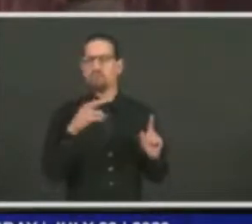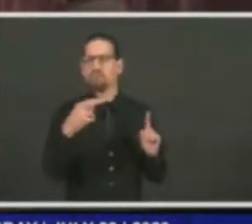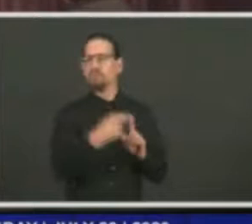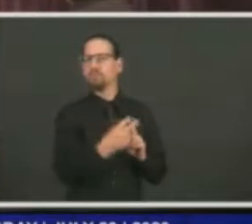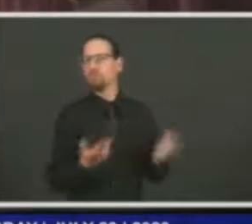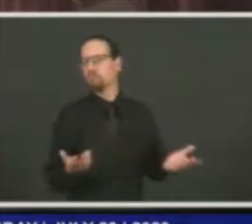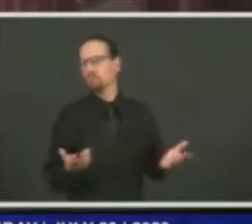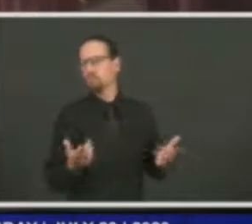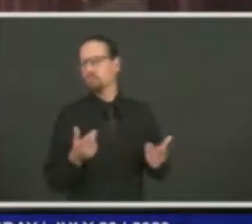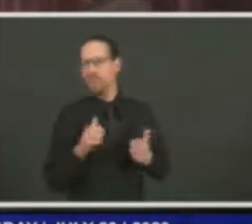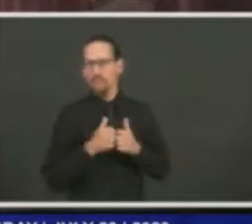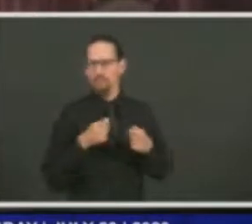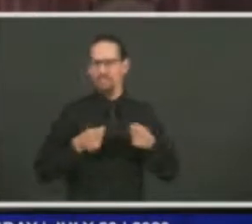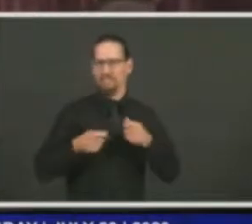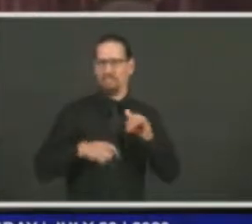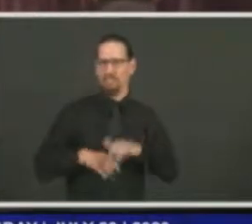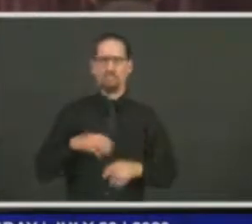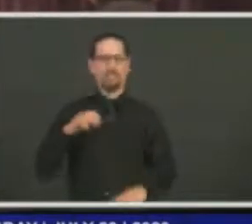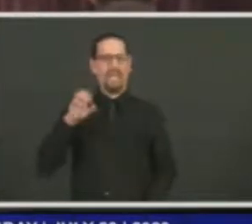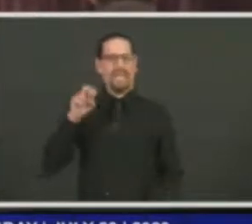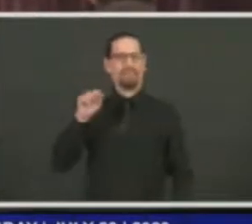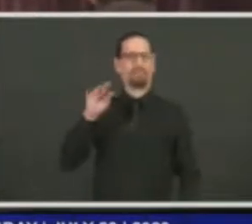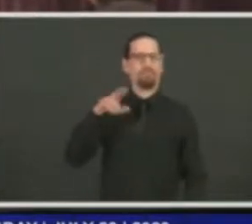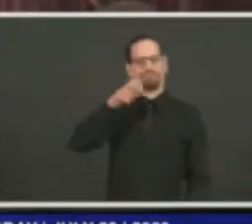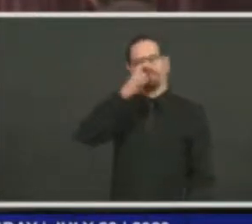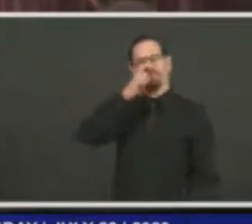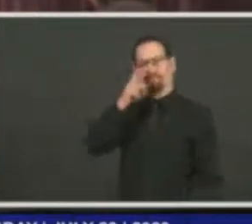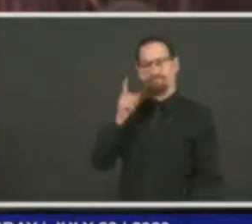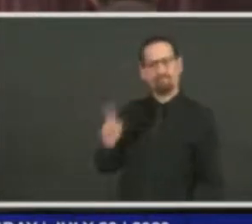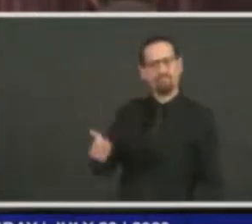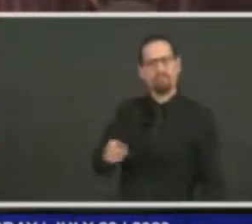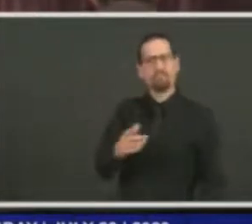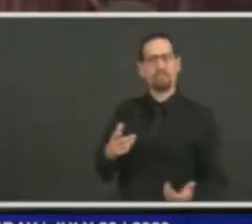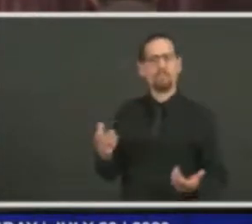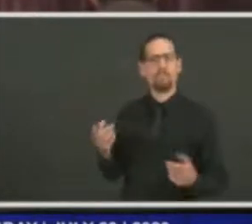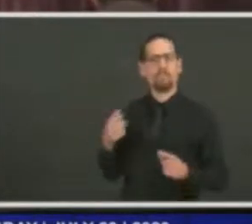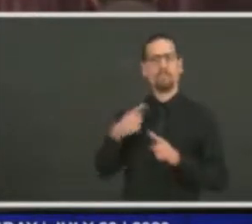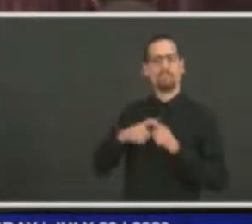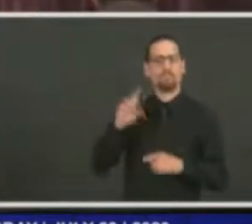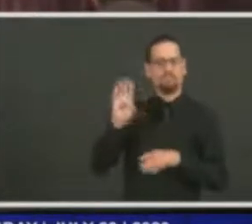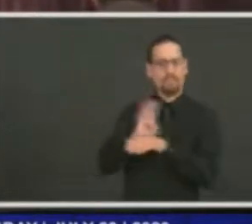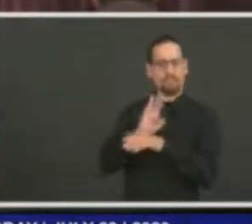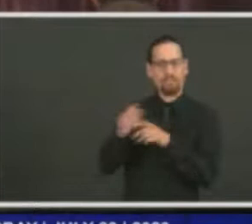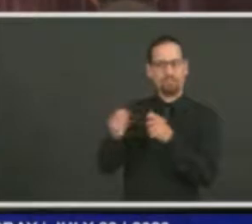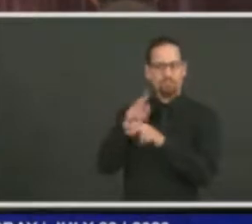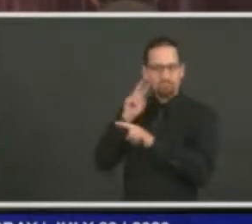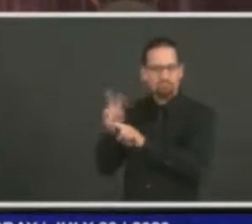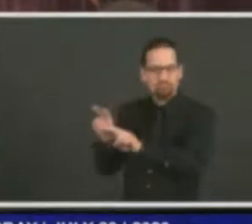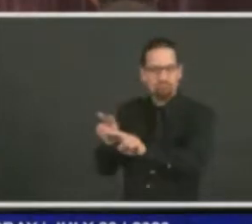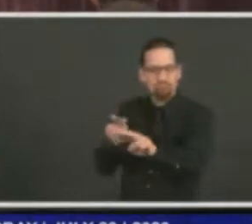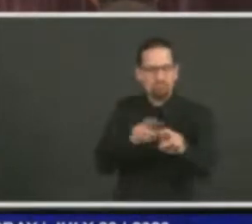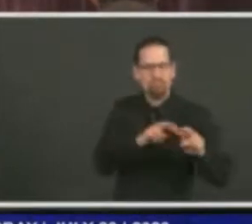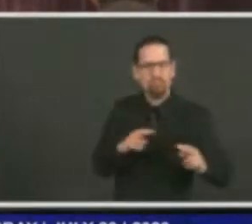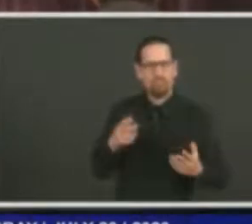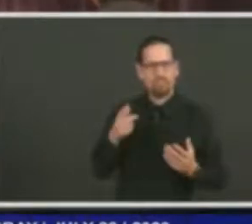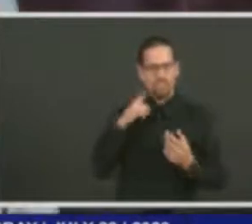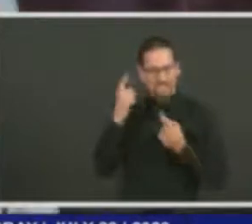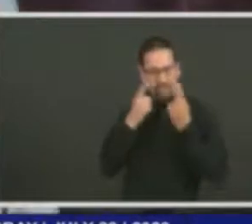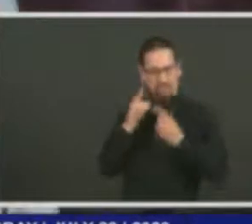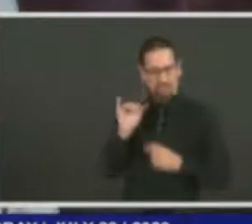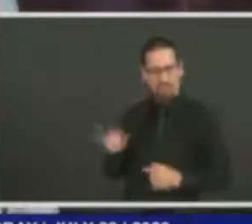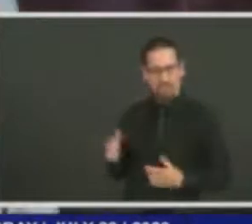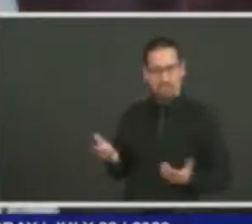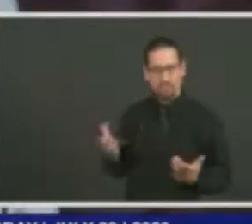as enforcement? Are DVR inspectors going to be out there looking at that? Is that something that's on your radar screen at this point? Have you seen those